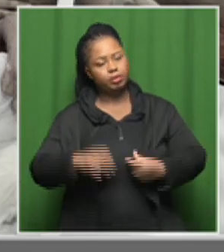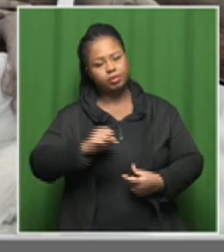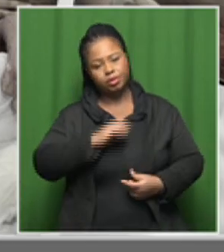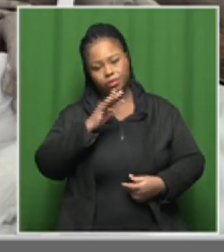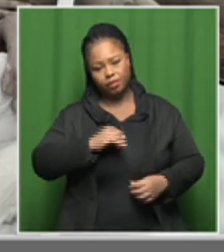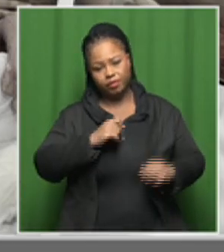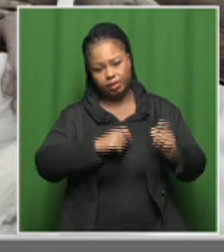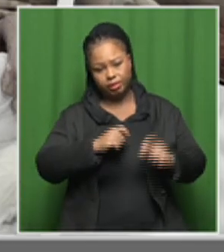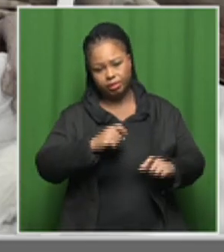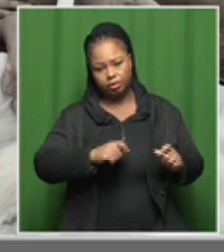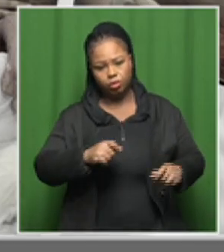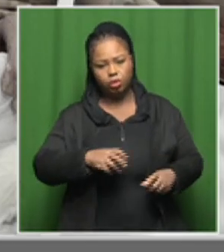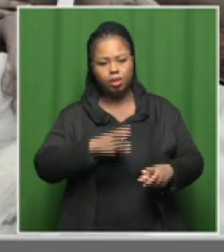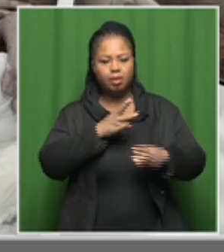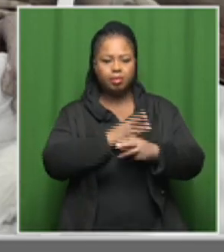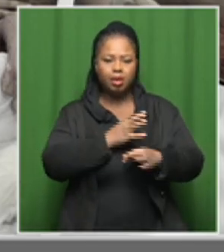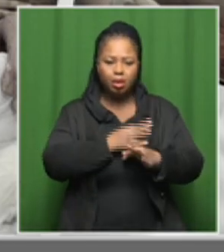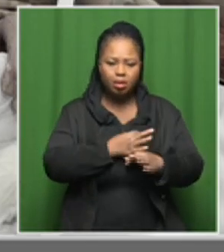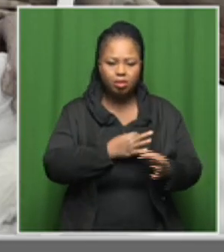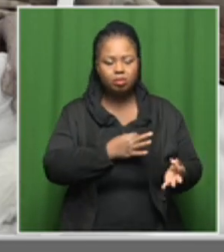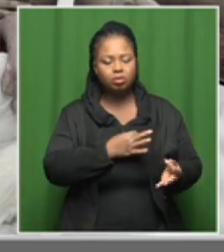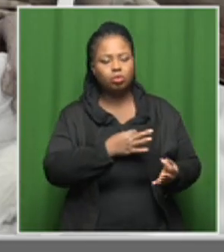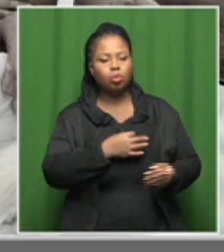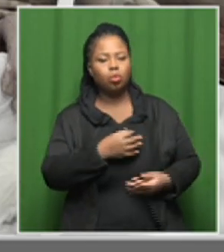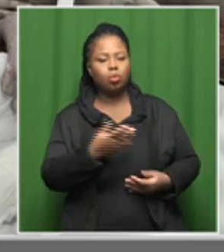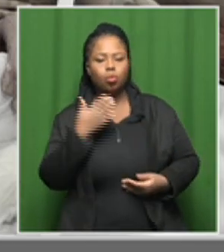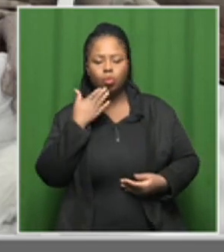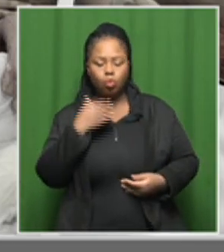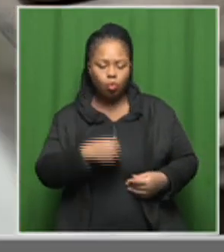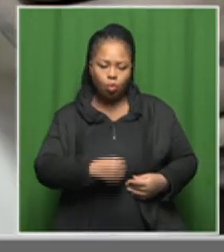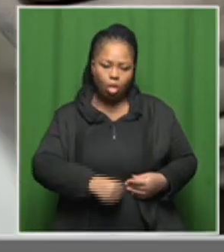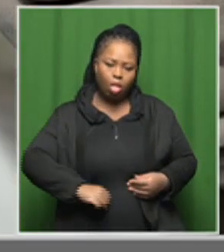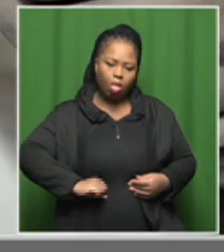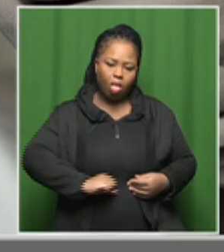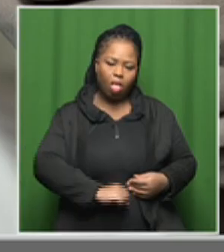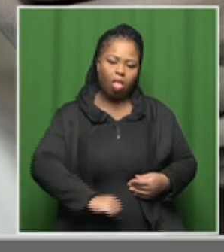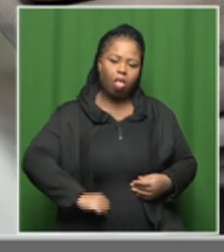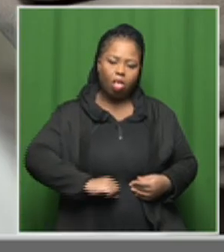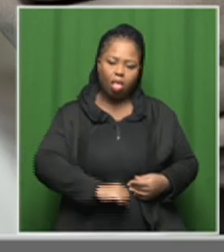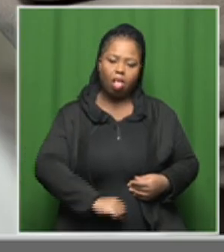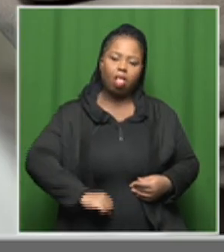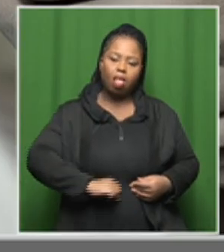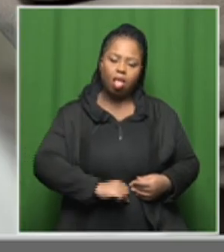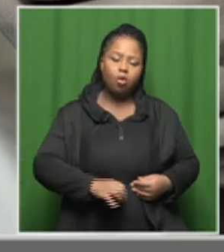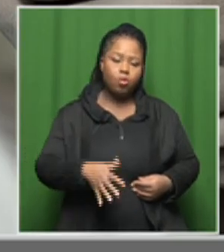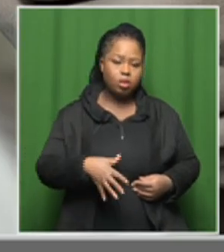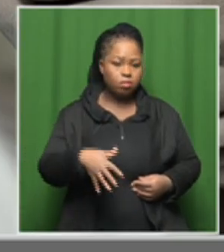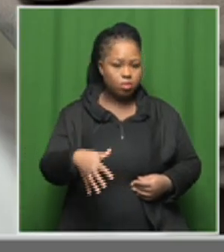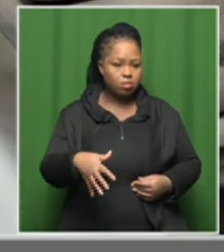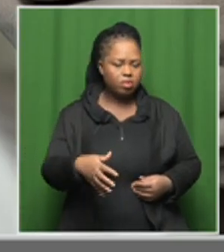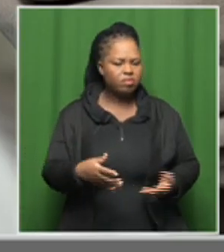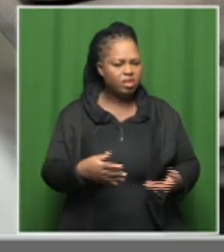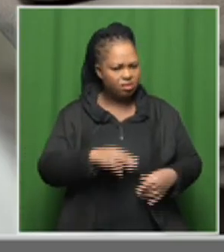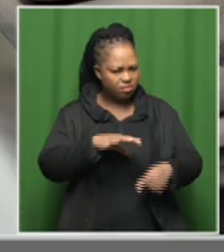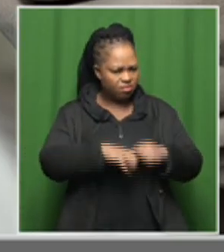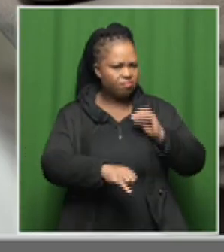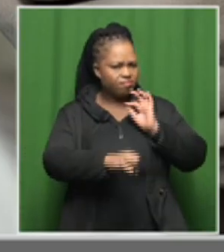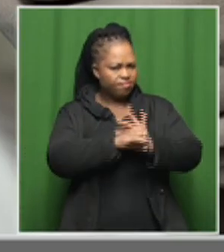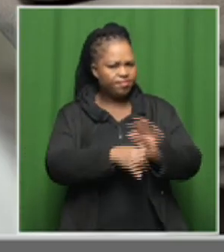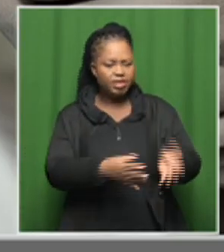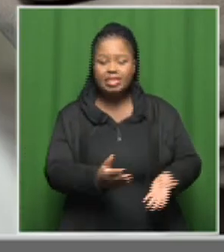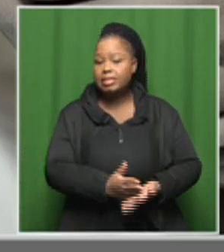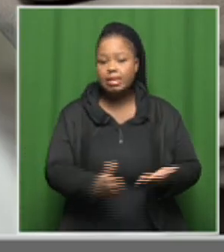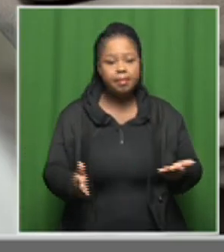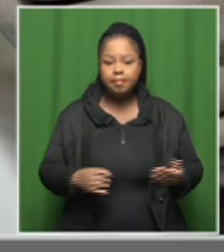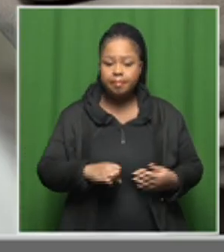and for mothers or parents that are able to get scans, and this is really a privilege, because so many are not able